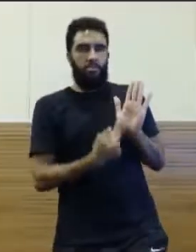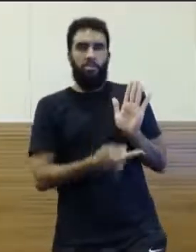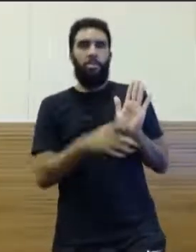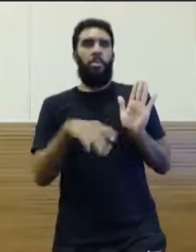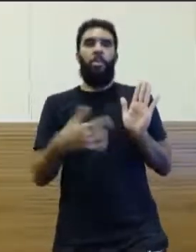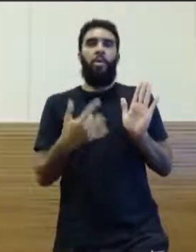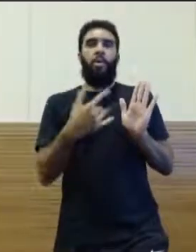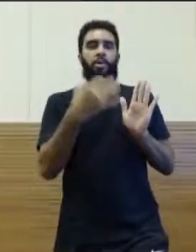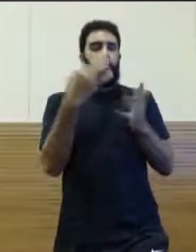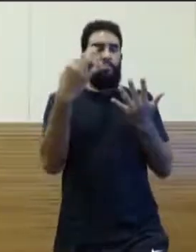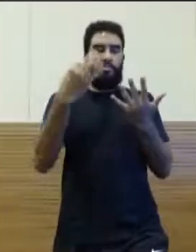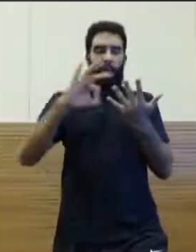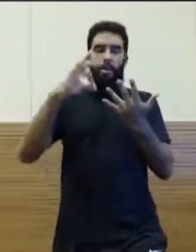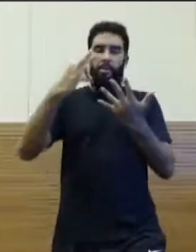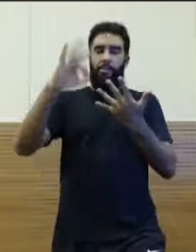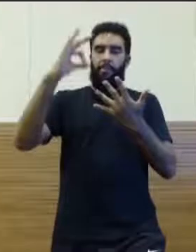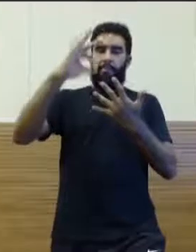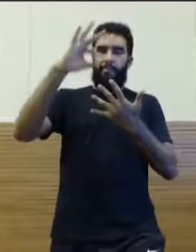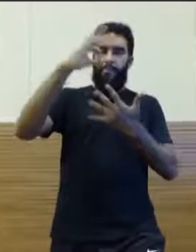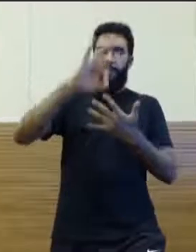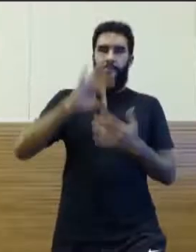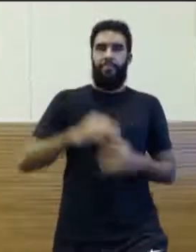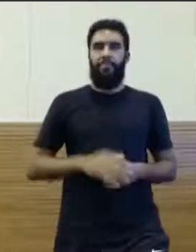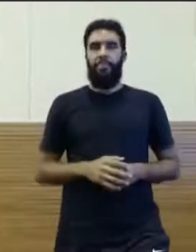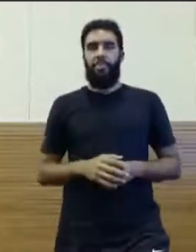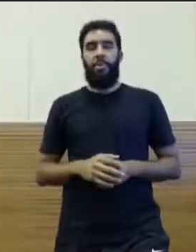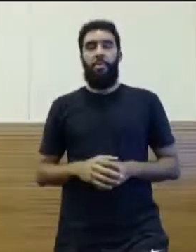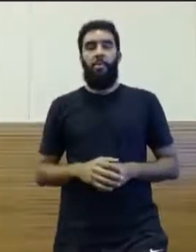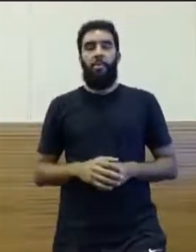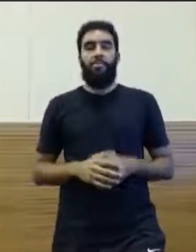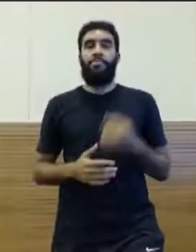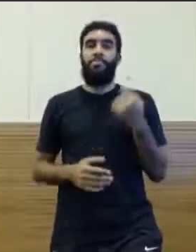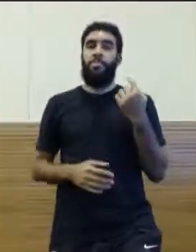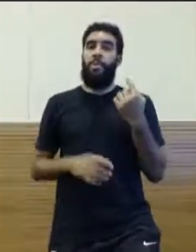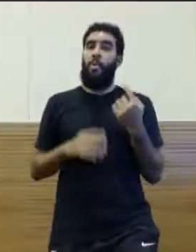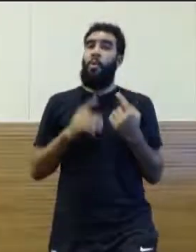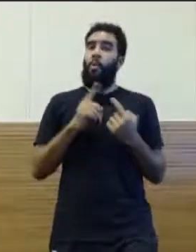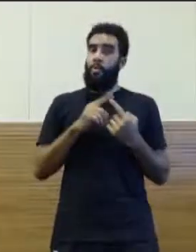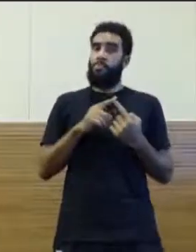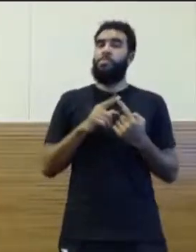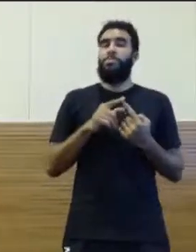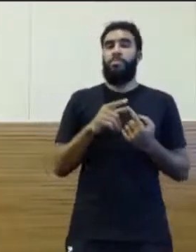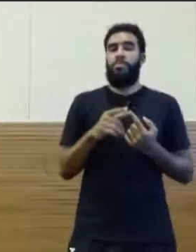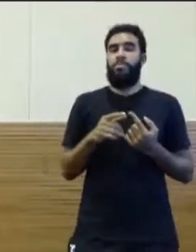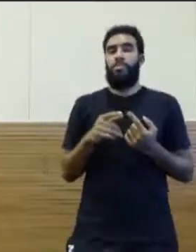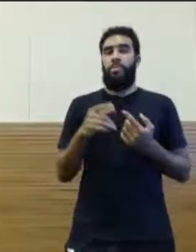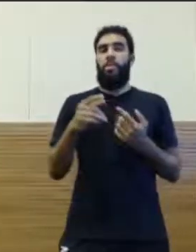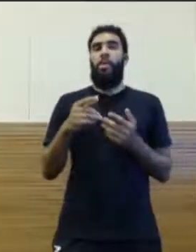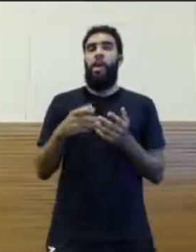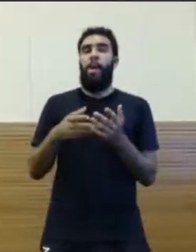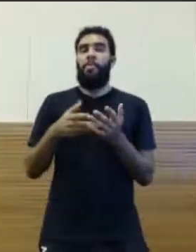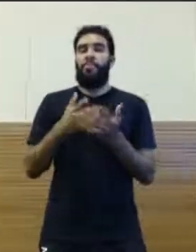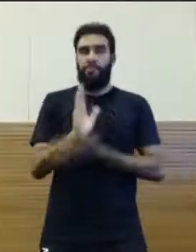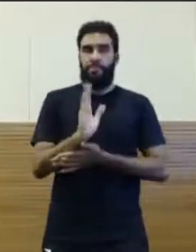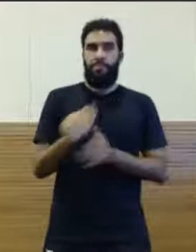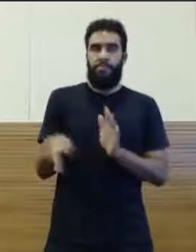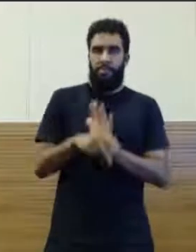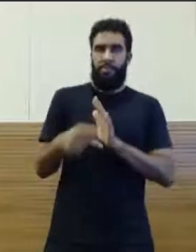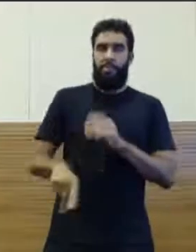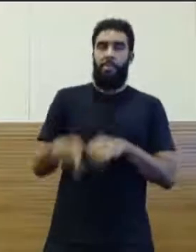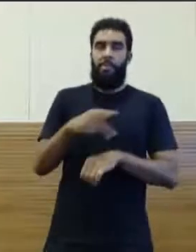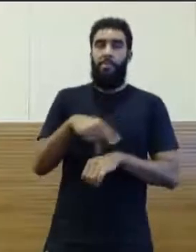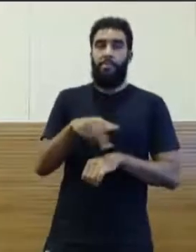that went through 2 processes of validation. One was, in fact, at the national level.